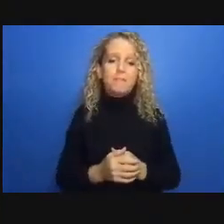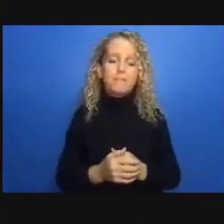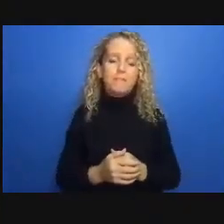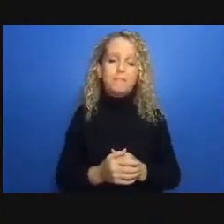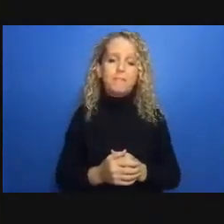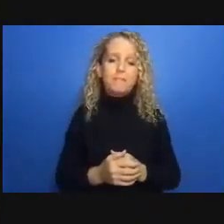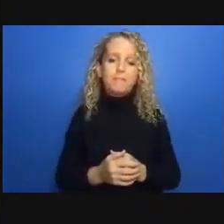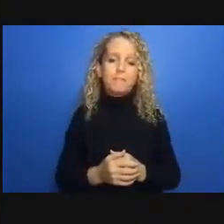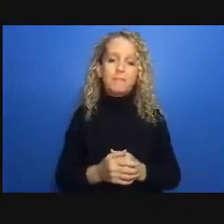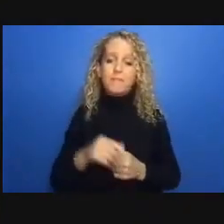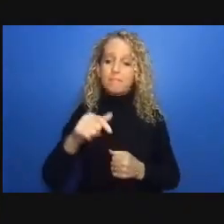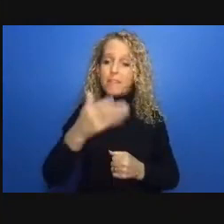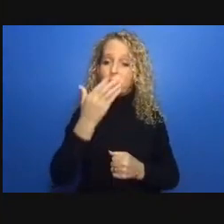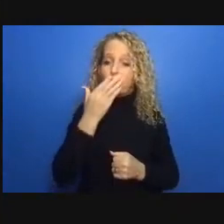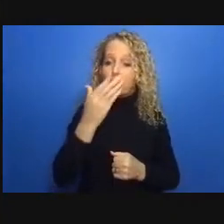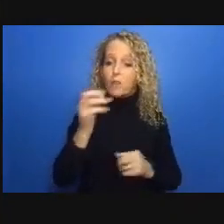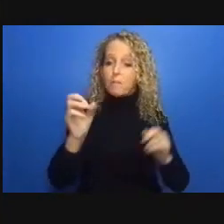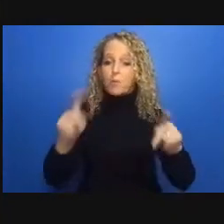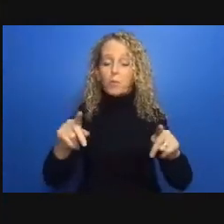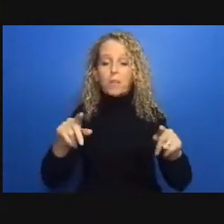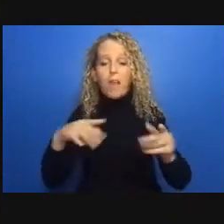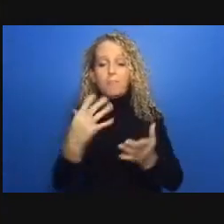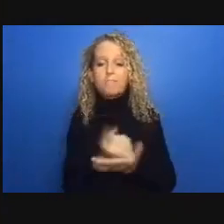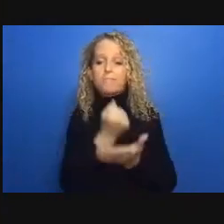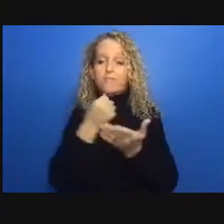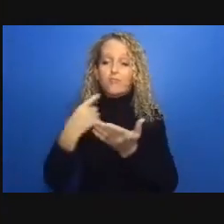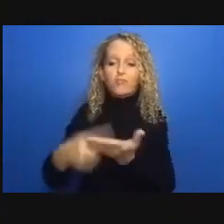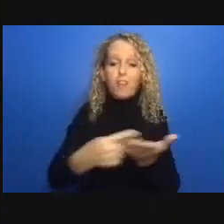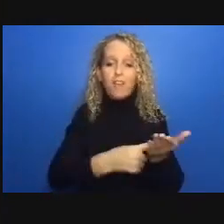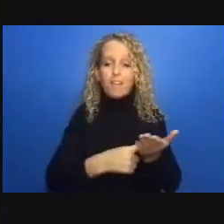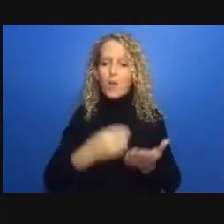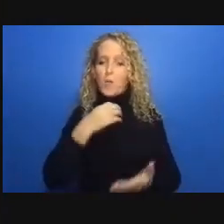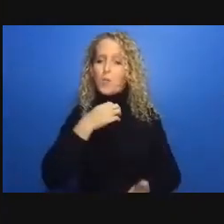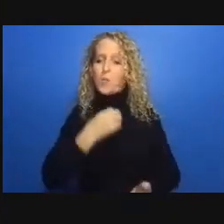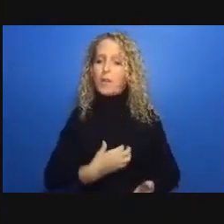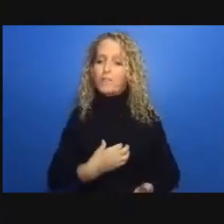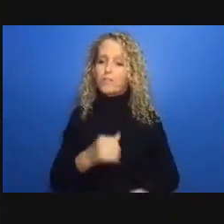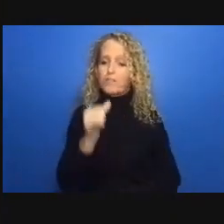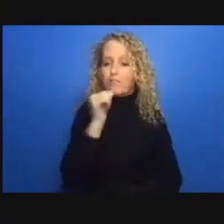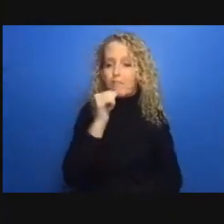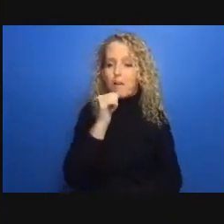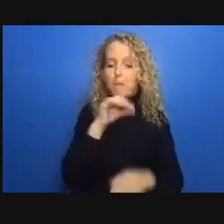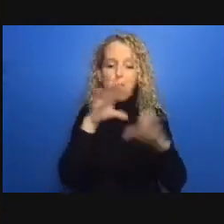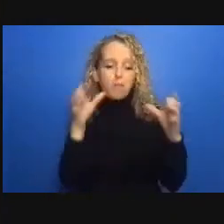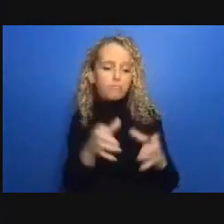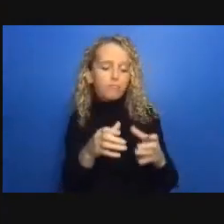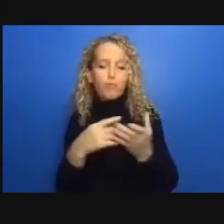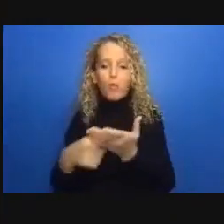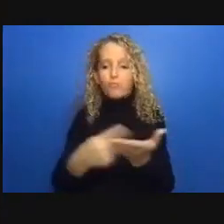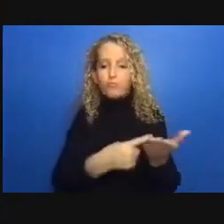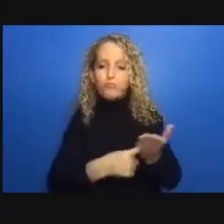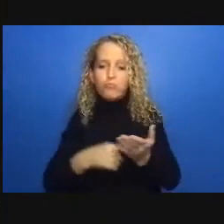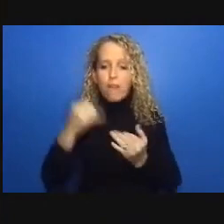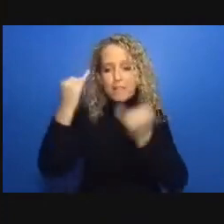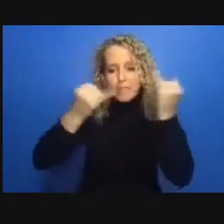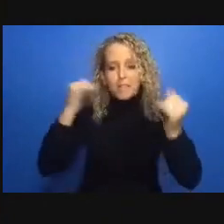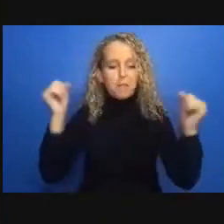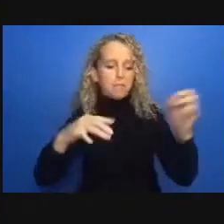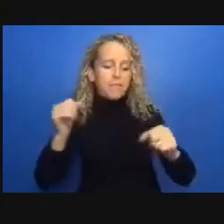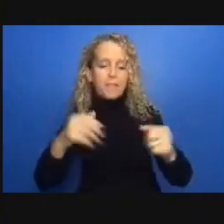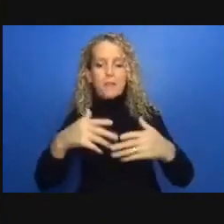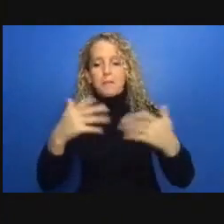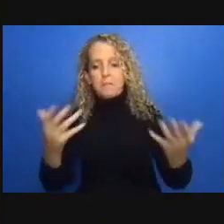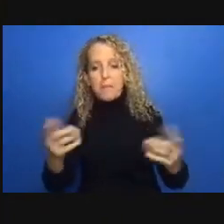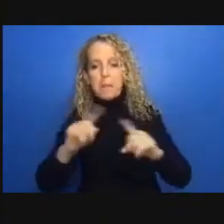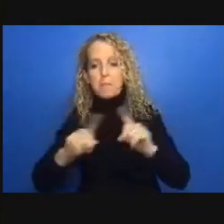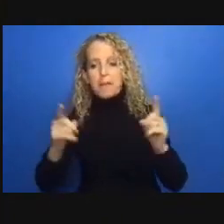to chat. I wish we were in a pub somewhere where we sit down together and really brainstorm, but here we are virtually trying to do